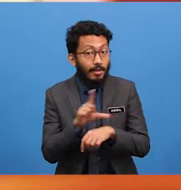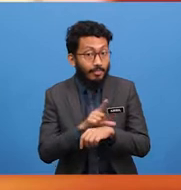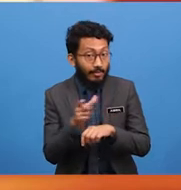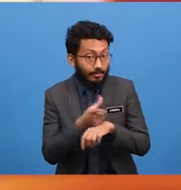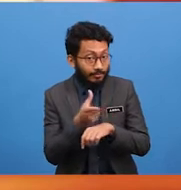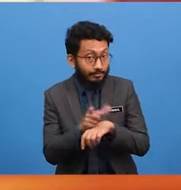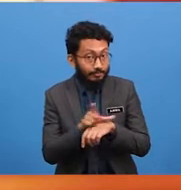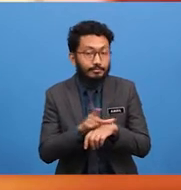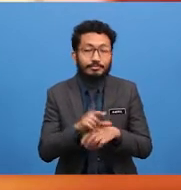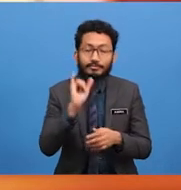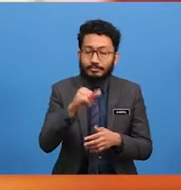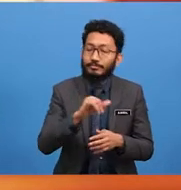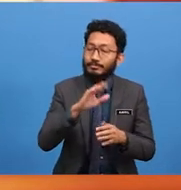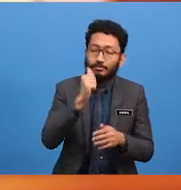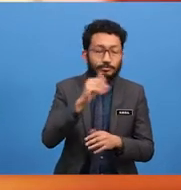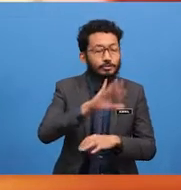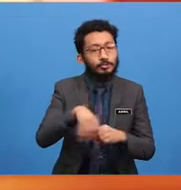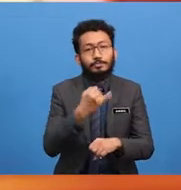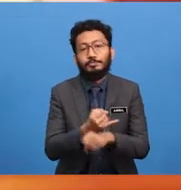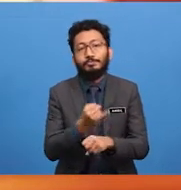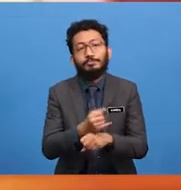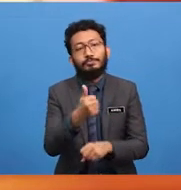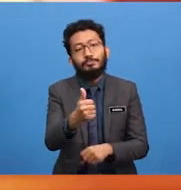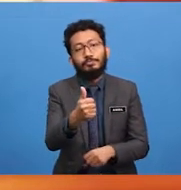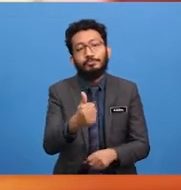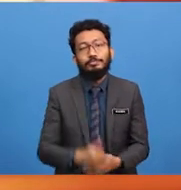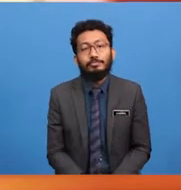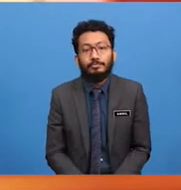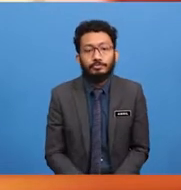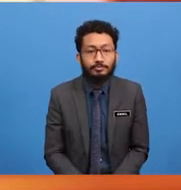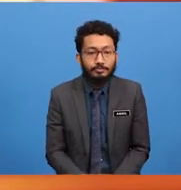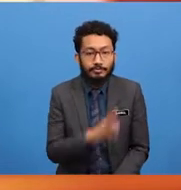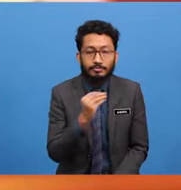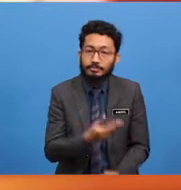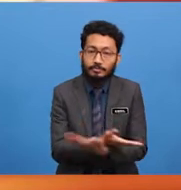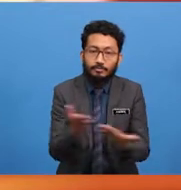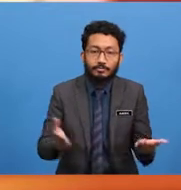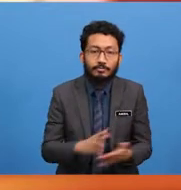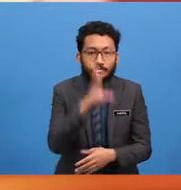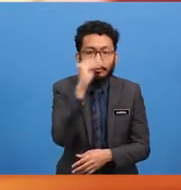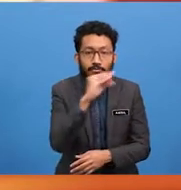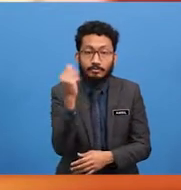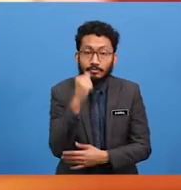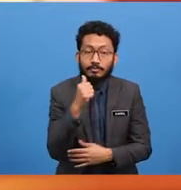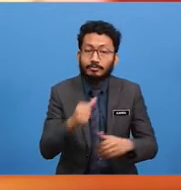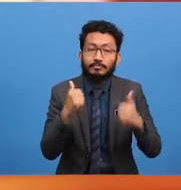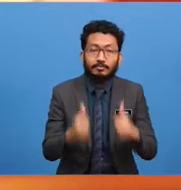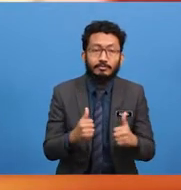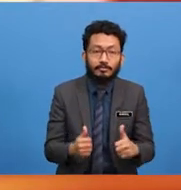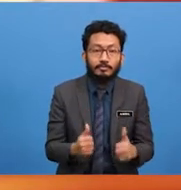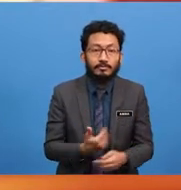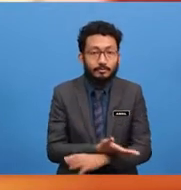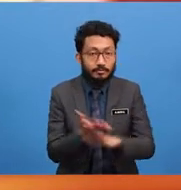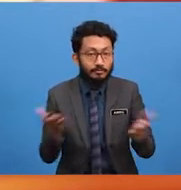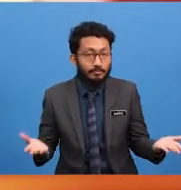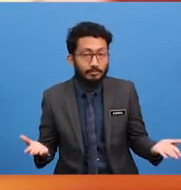Good job, Yolo. And you, boys and girls, not bad, huh? You all